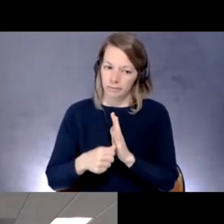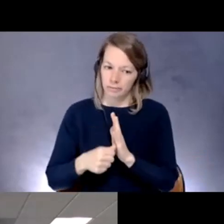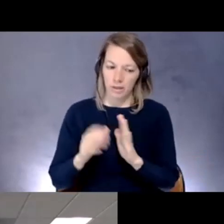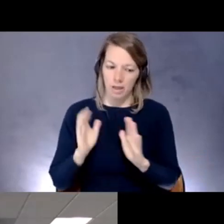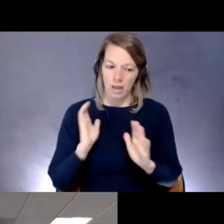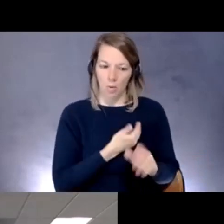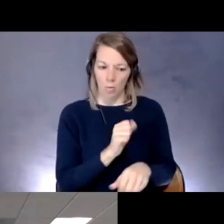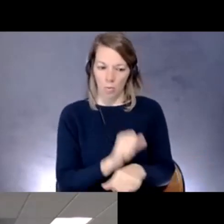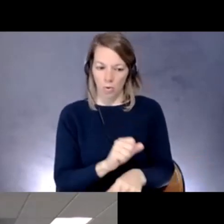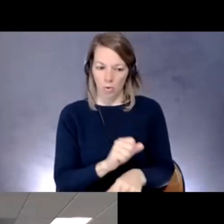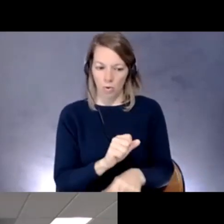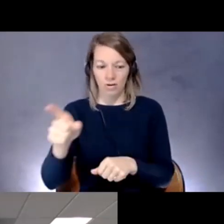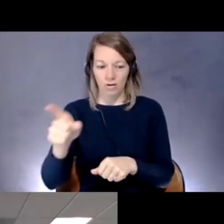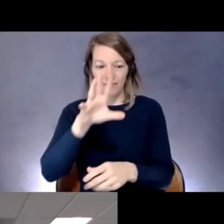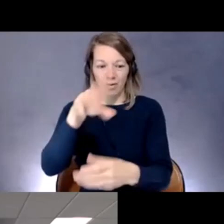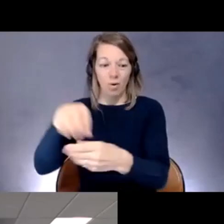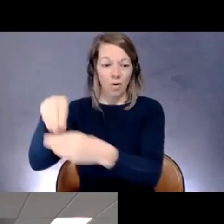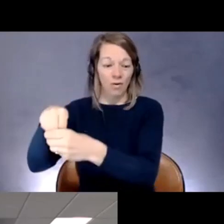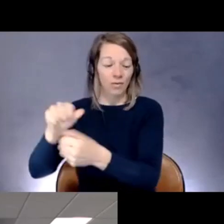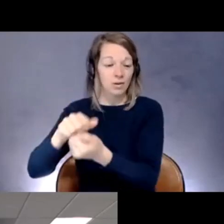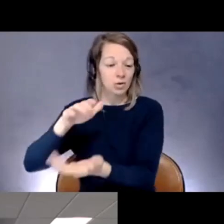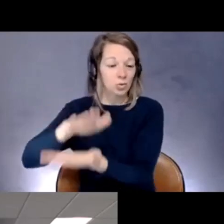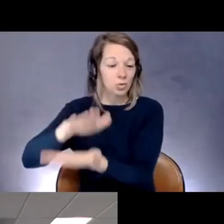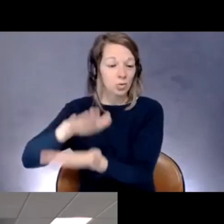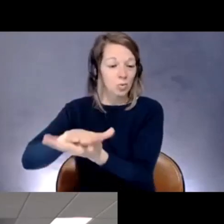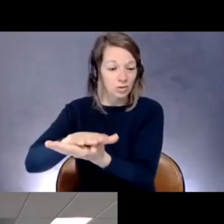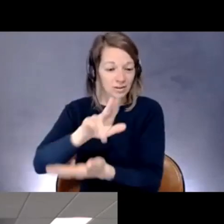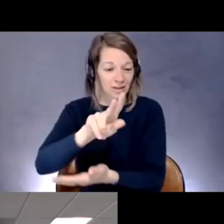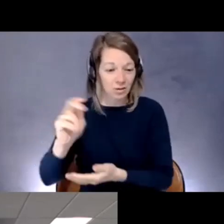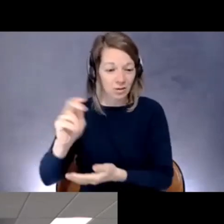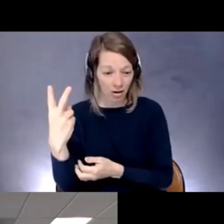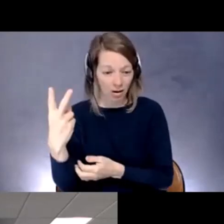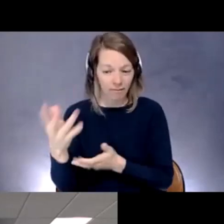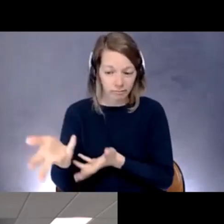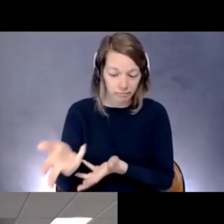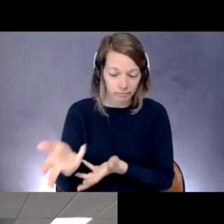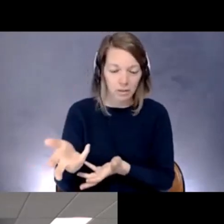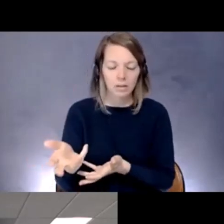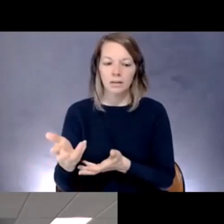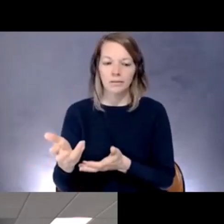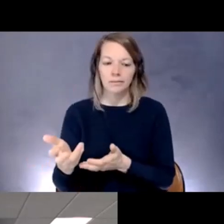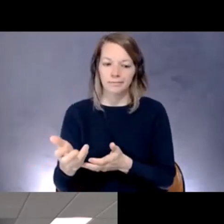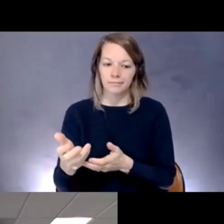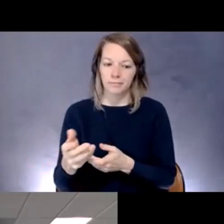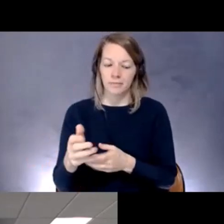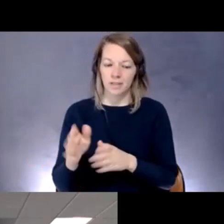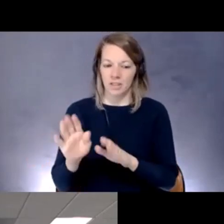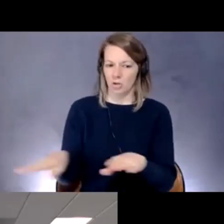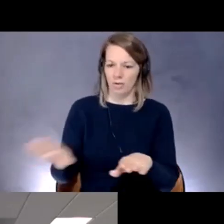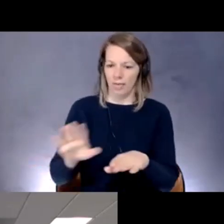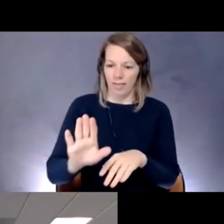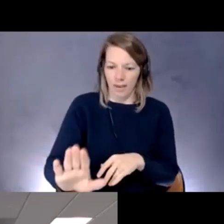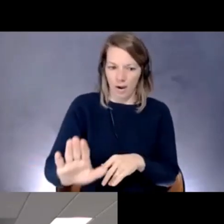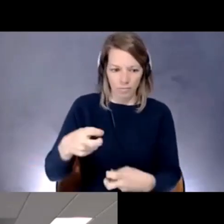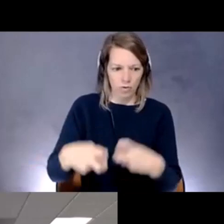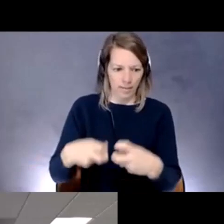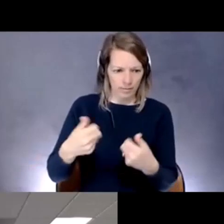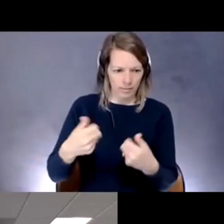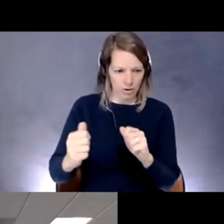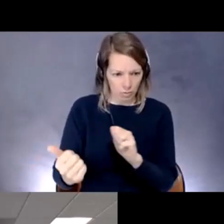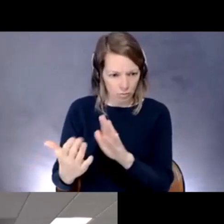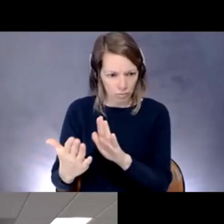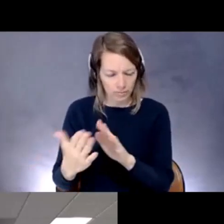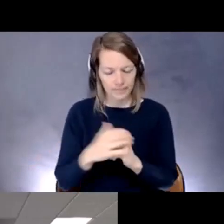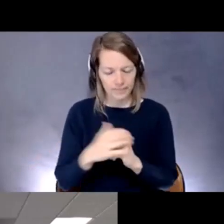do in the schools and trying to tackle some of the problems that children have. And I think it's